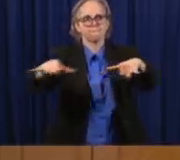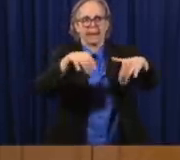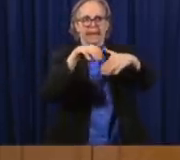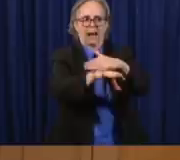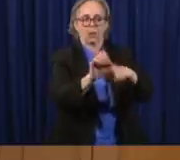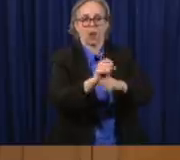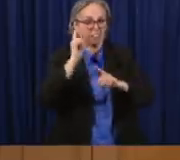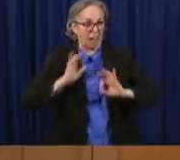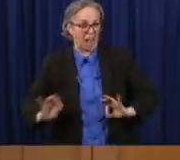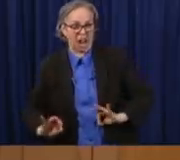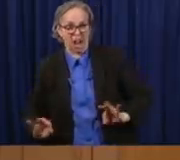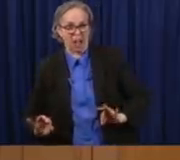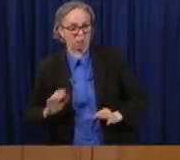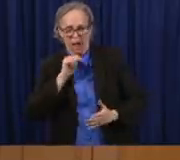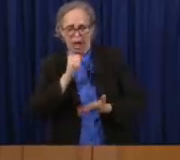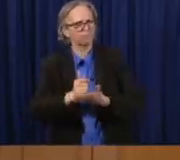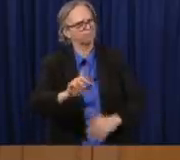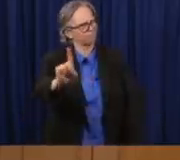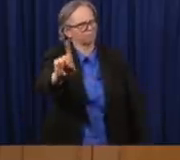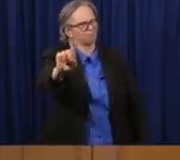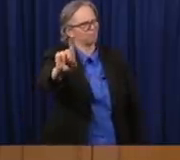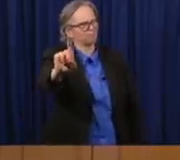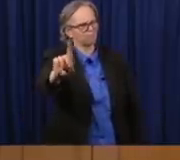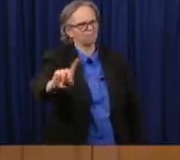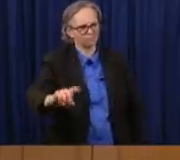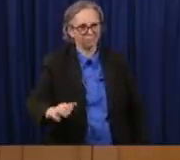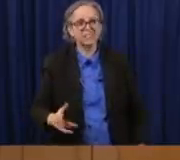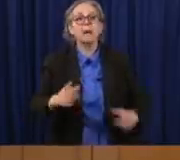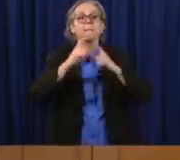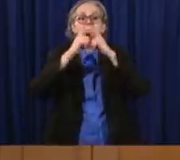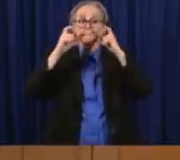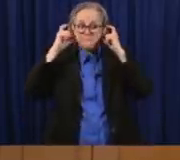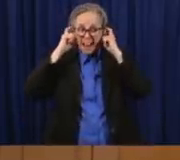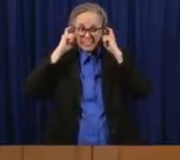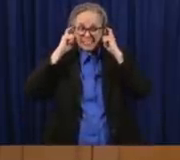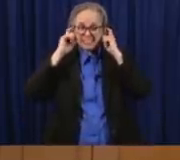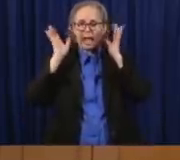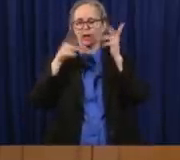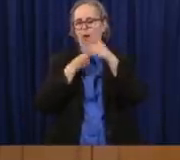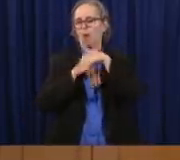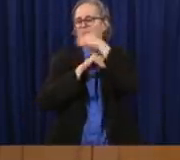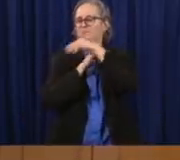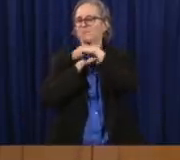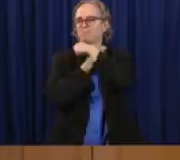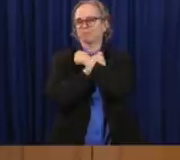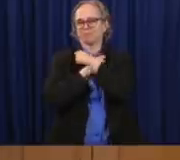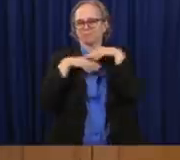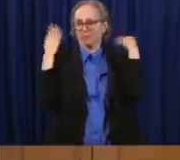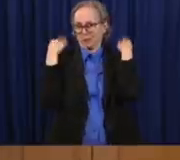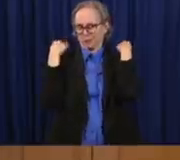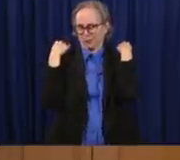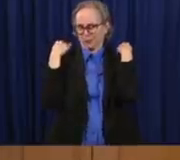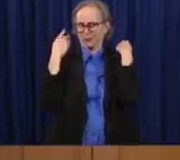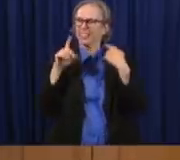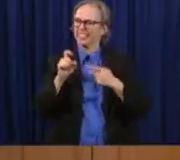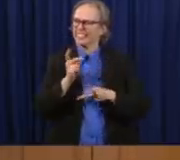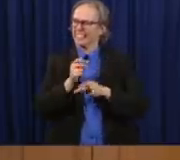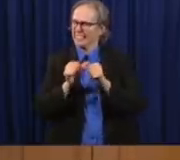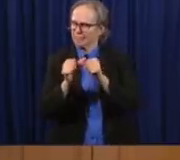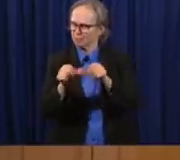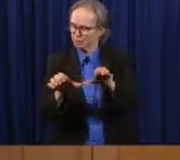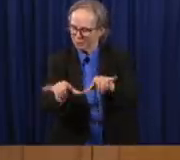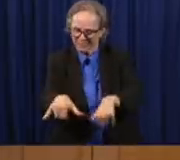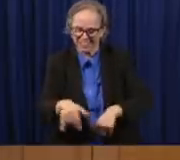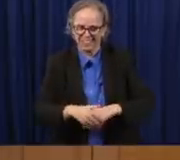mask and donning your cape. I still very much need you to keep doing this and doing it better than